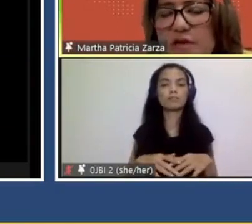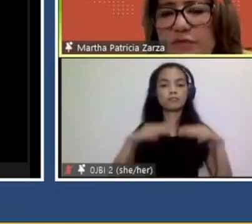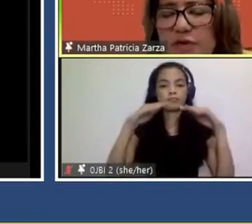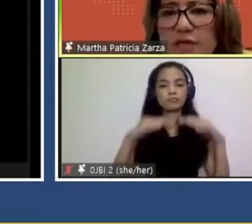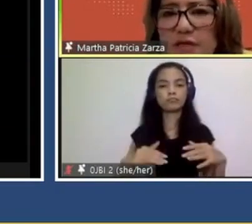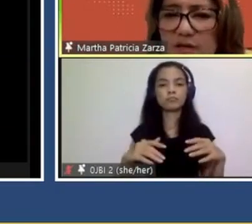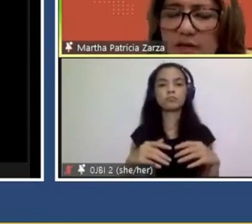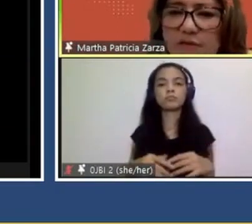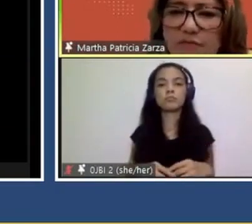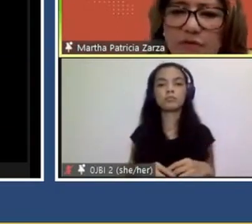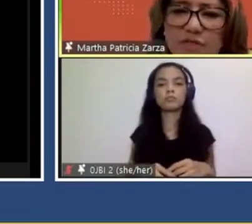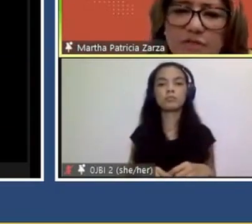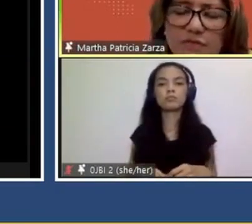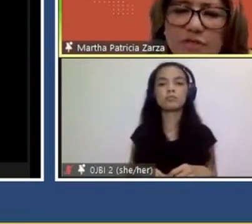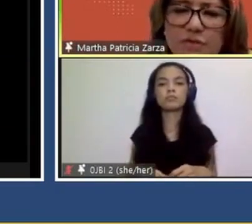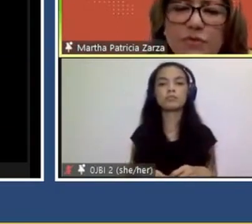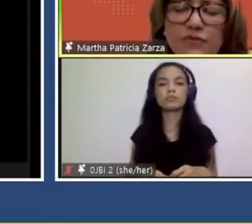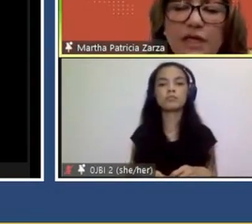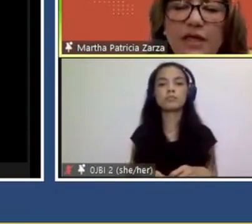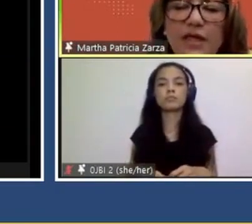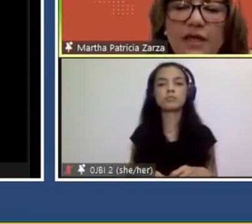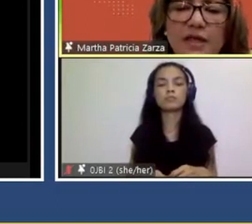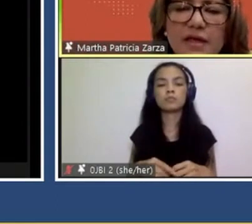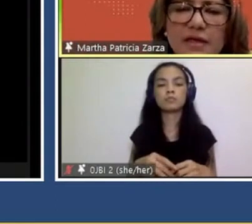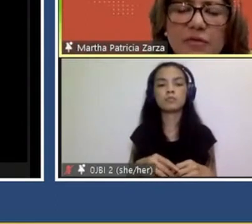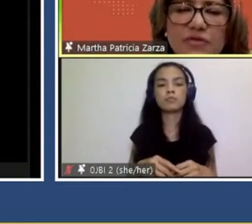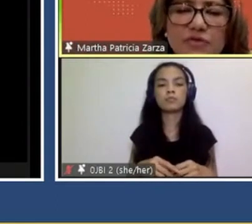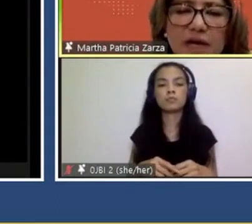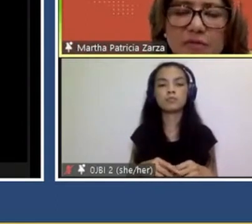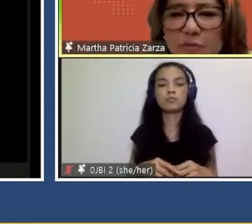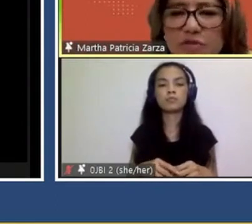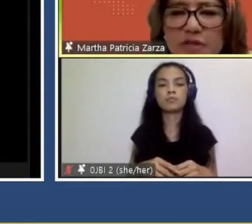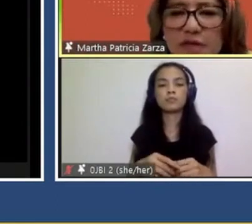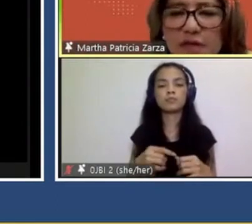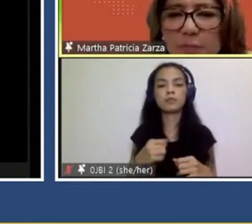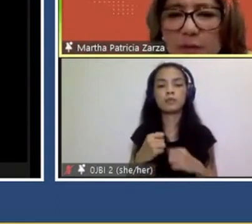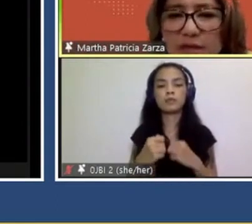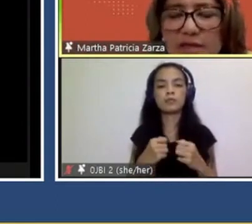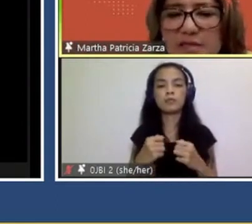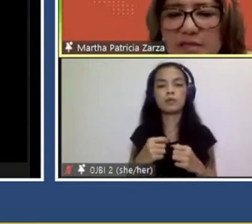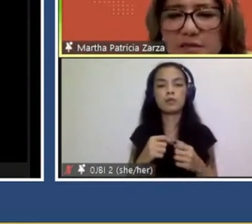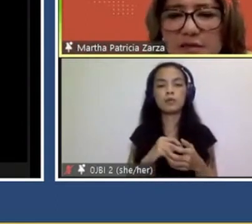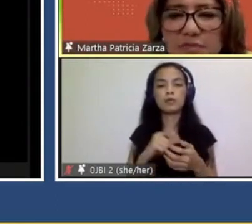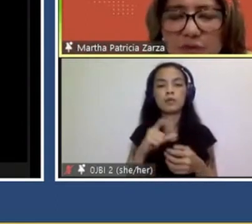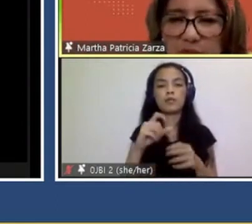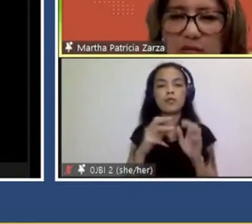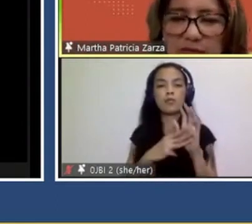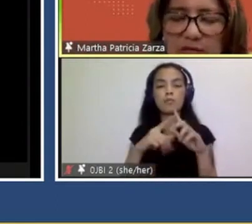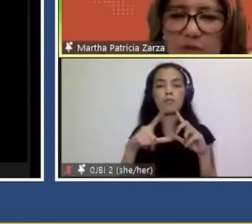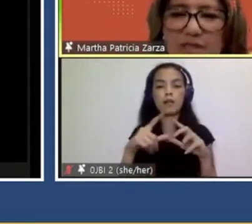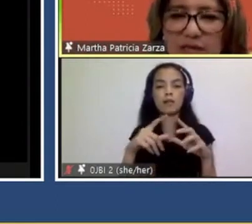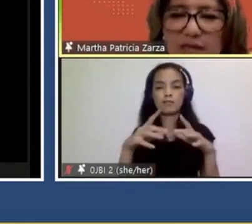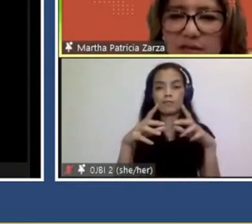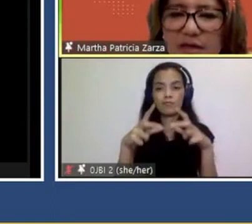surface for the stove. We tried, obviously the comal is round